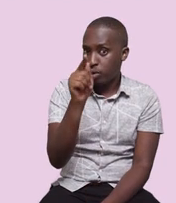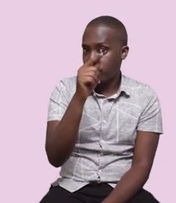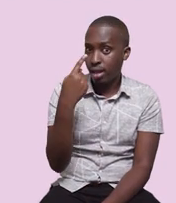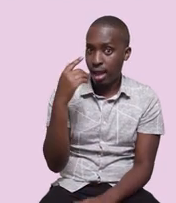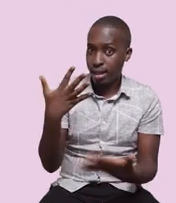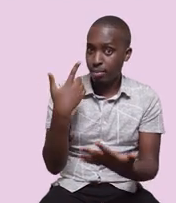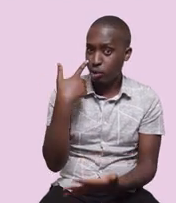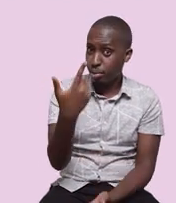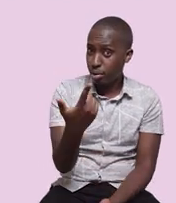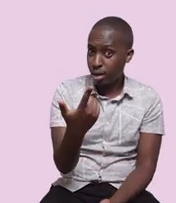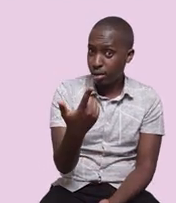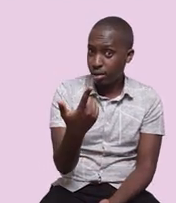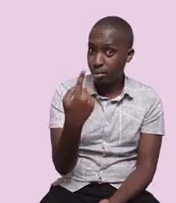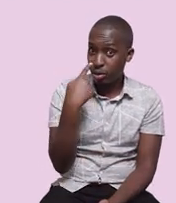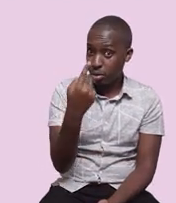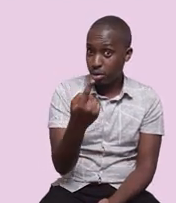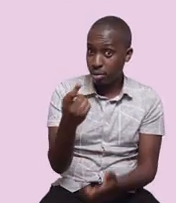Did you catch something?